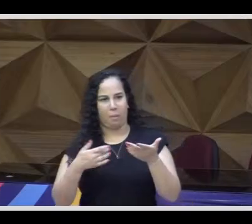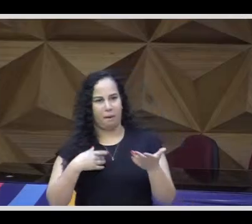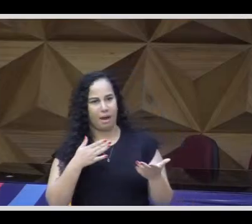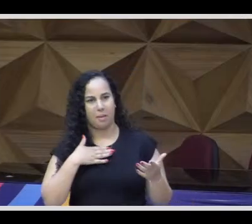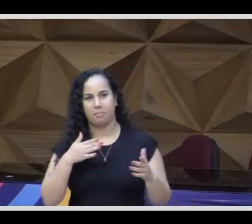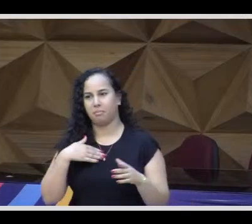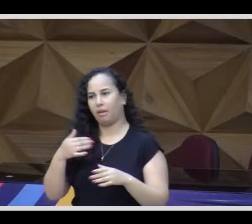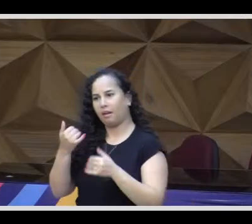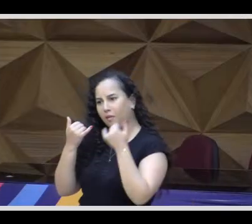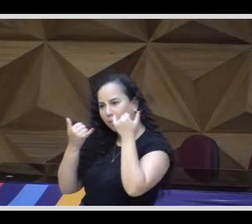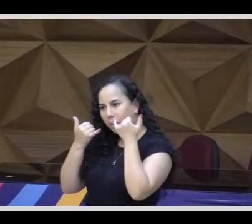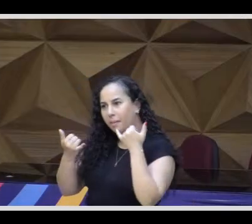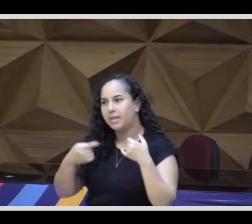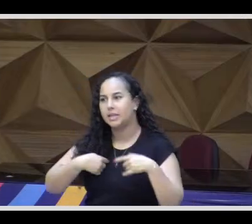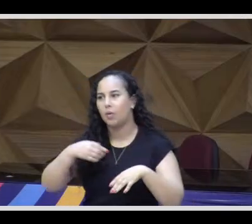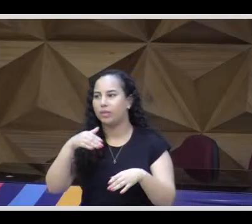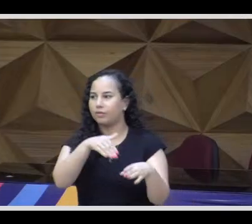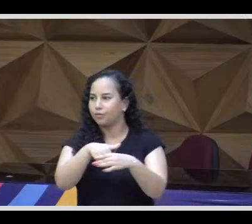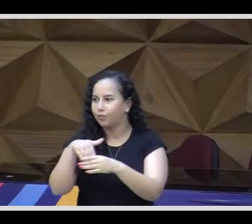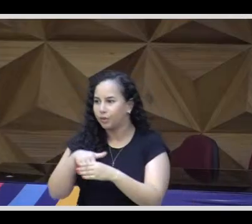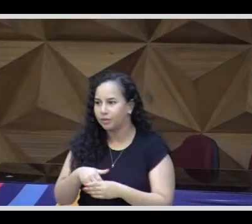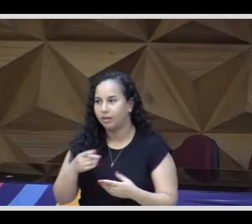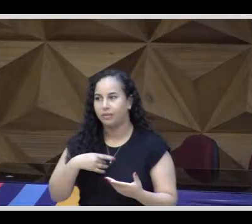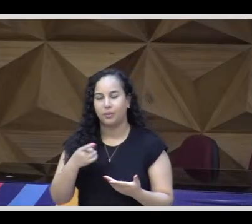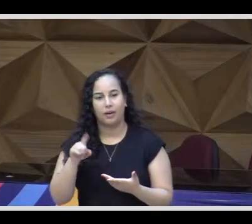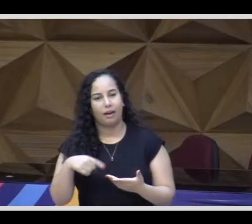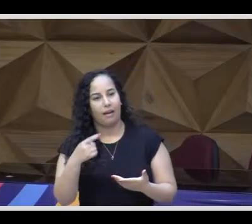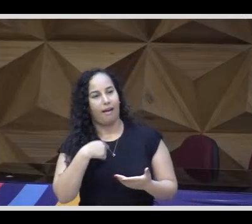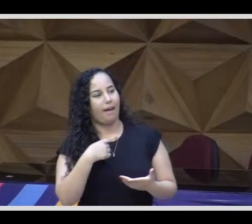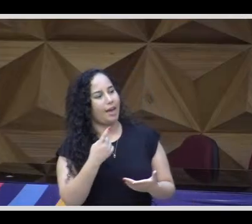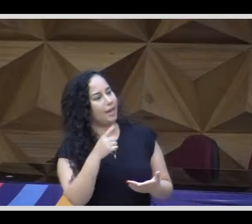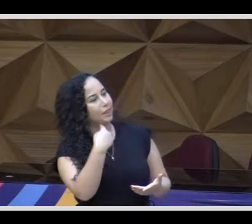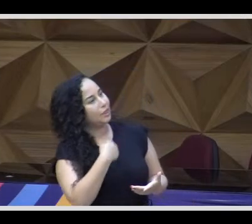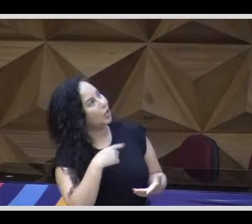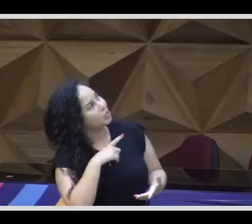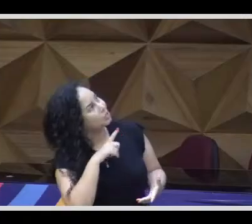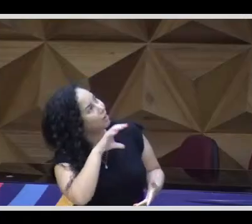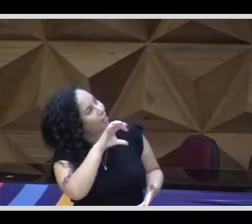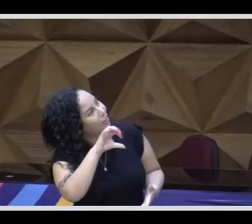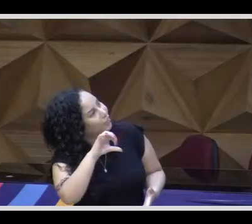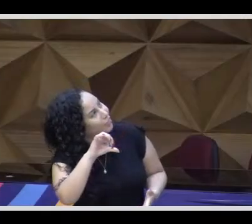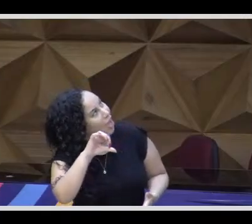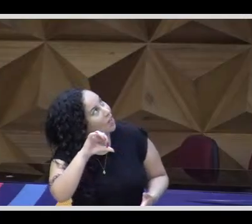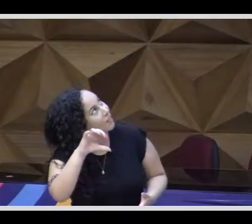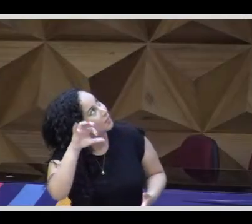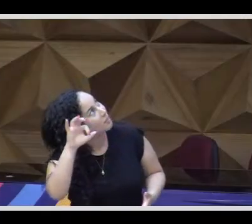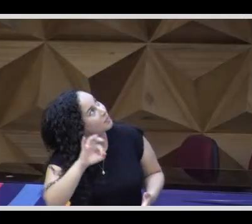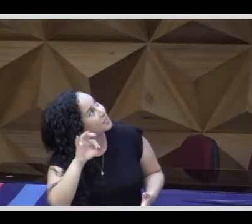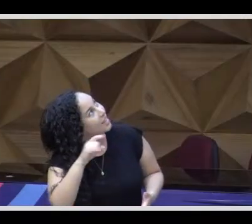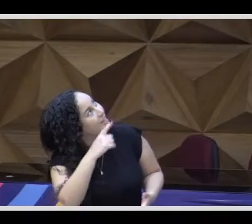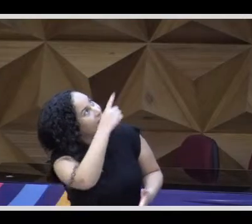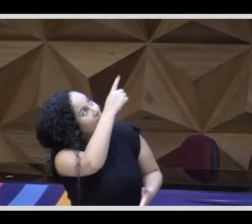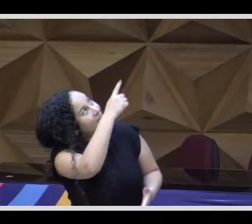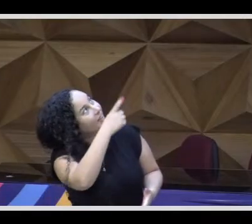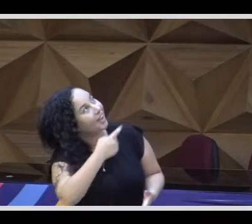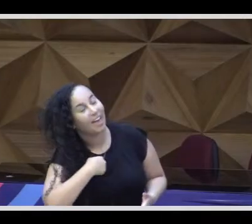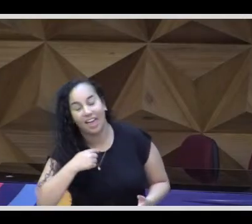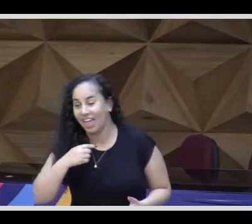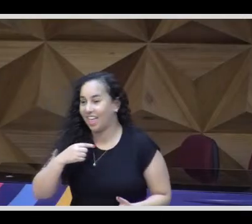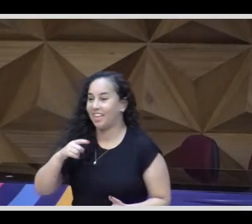data with voting behavior, and we got 90% of correlation with a very significant